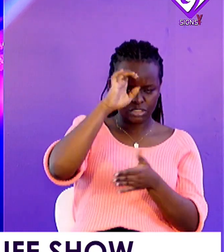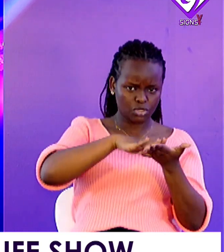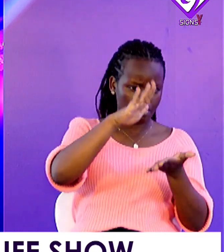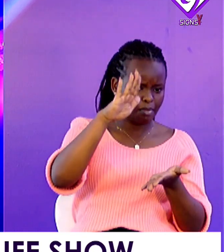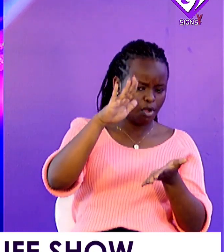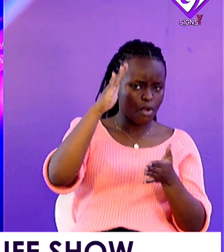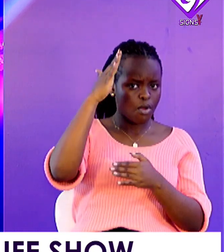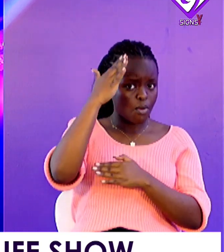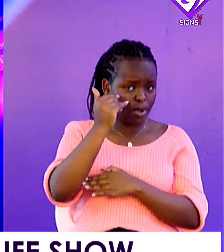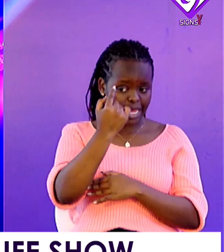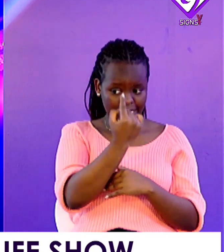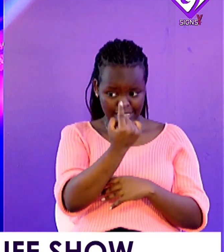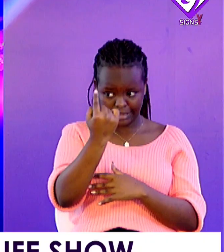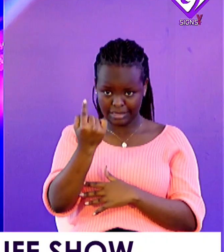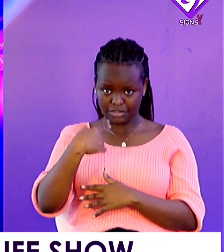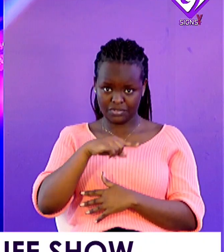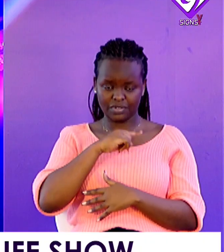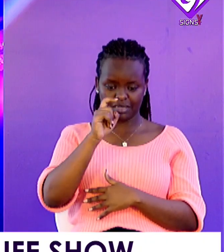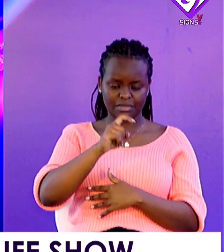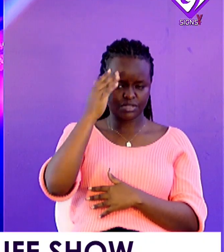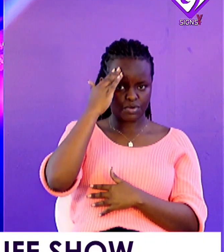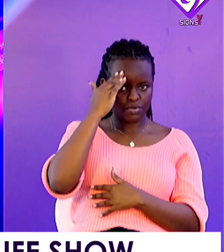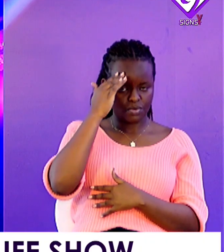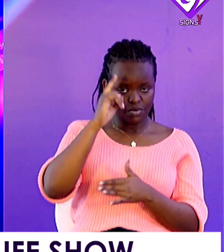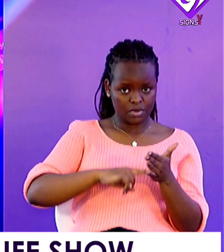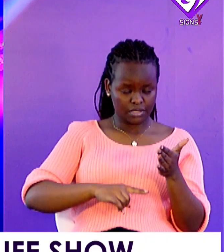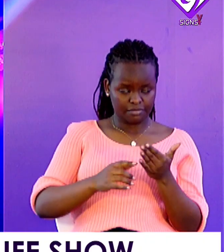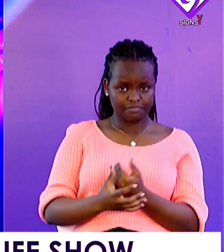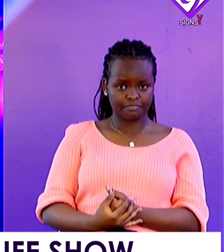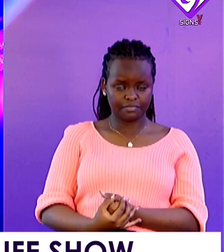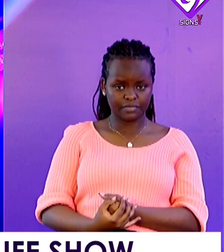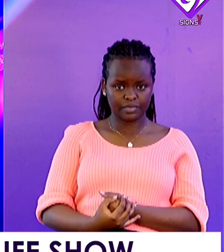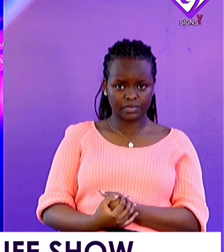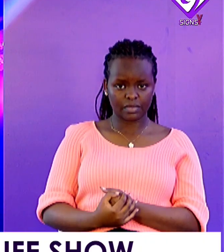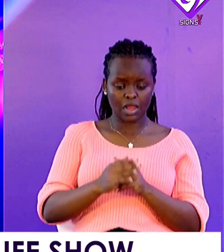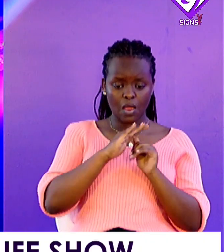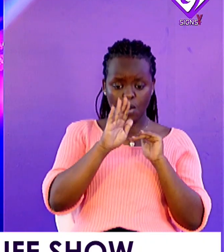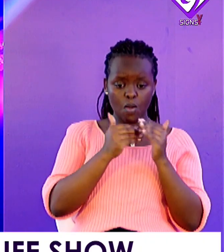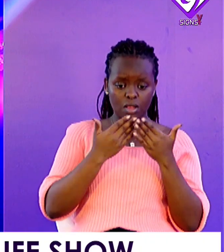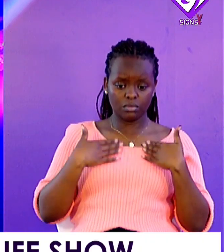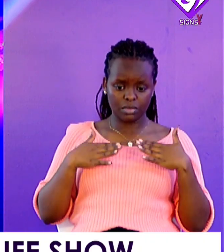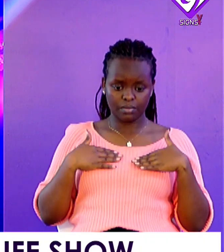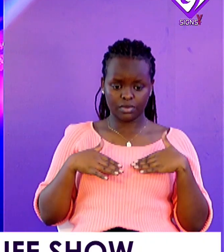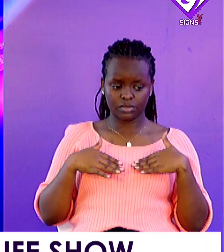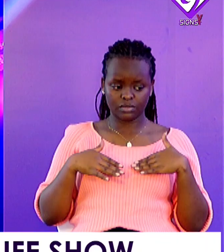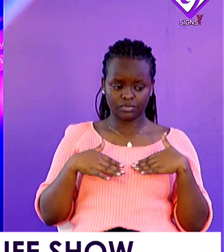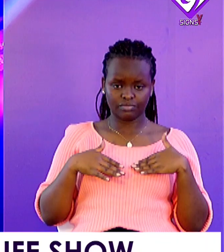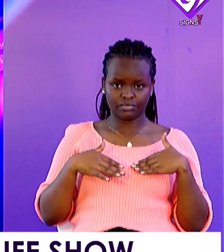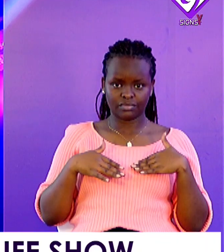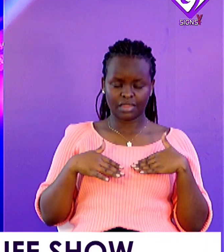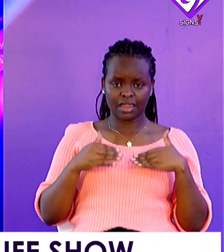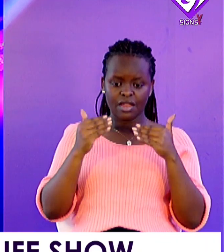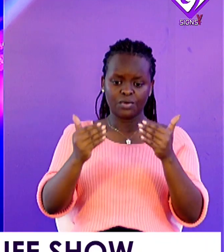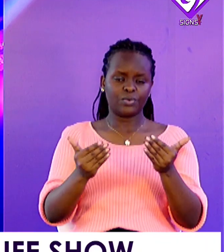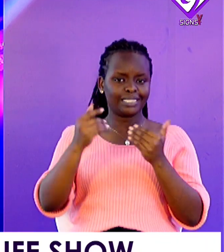because each one of us needs to be aware that every individual needs to be whole. We